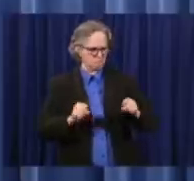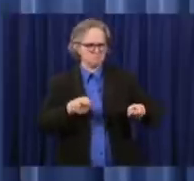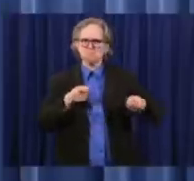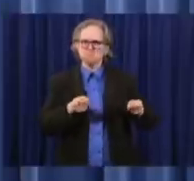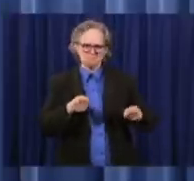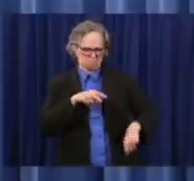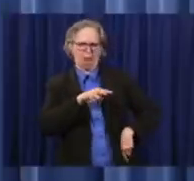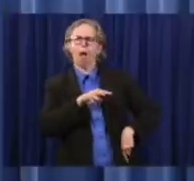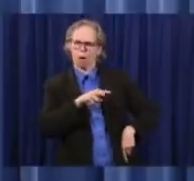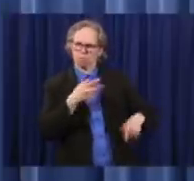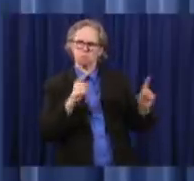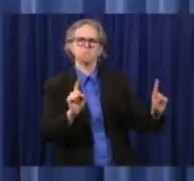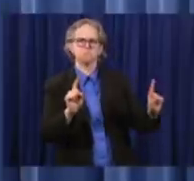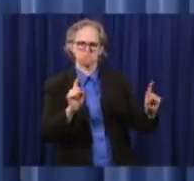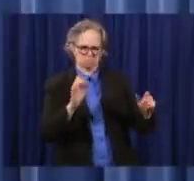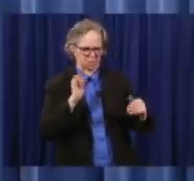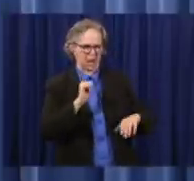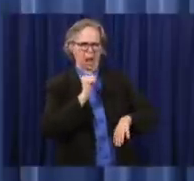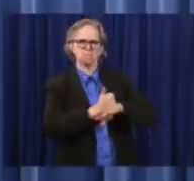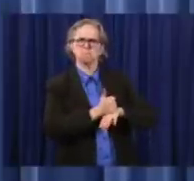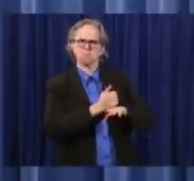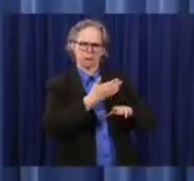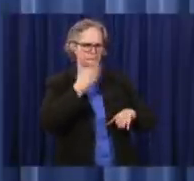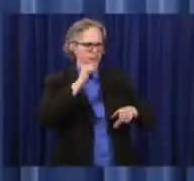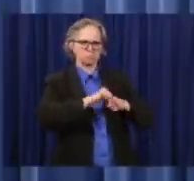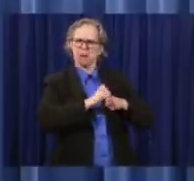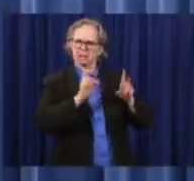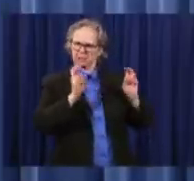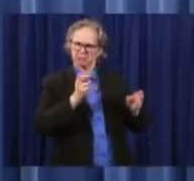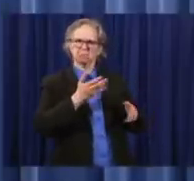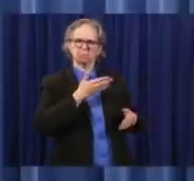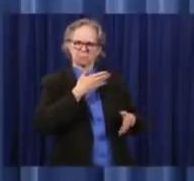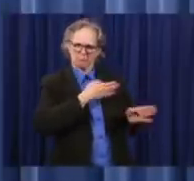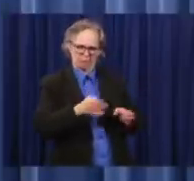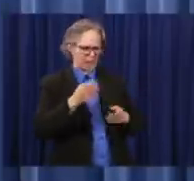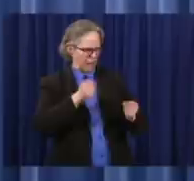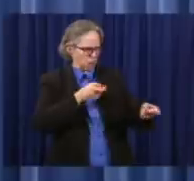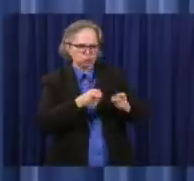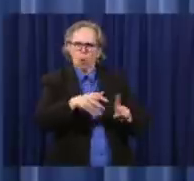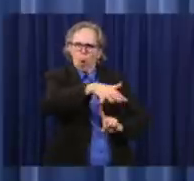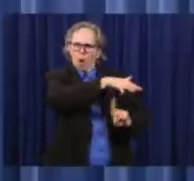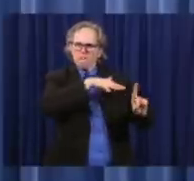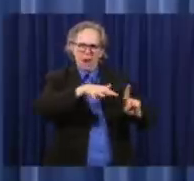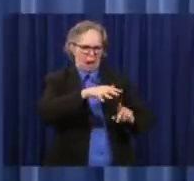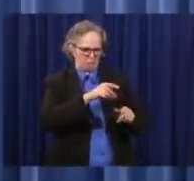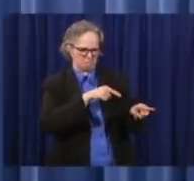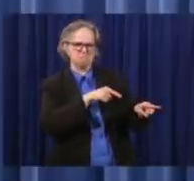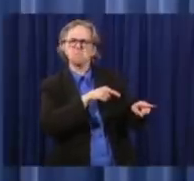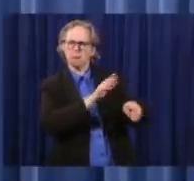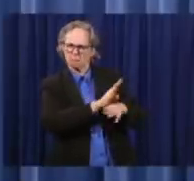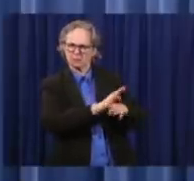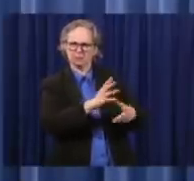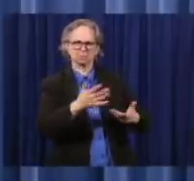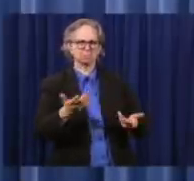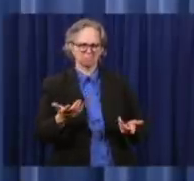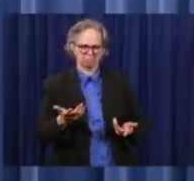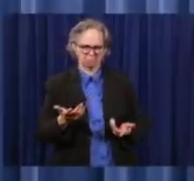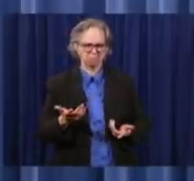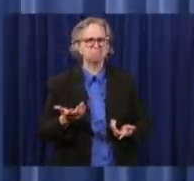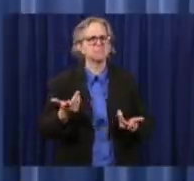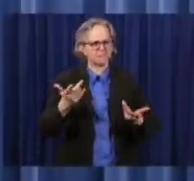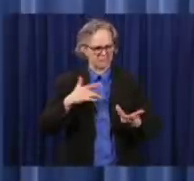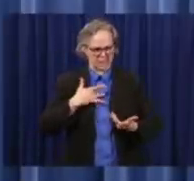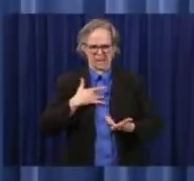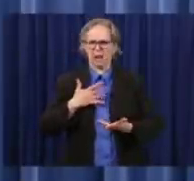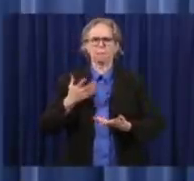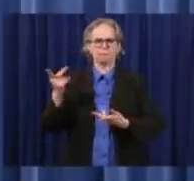can get best practices in place, and we can do that and assure people, hey, we're following the best practices. Whatever this